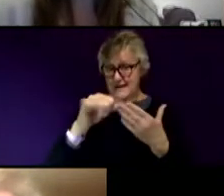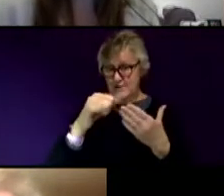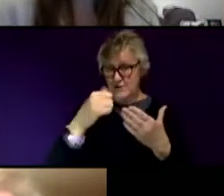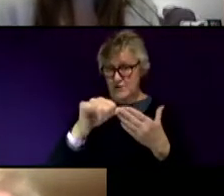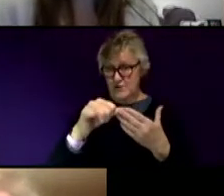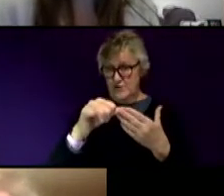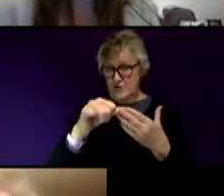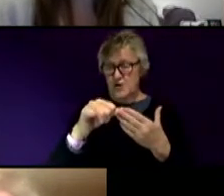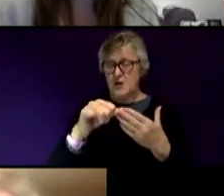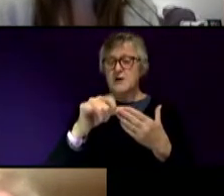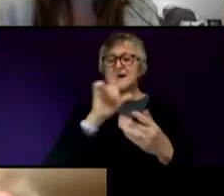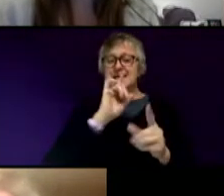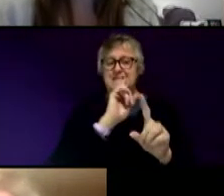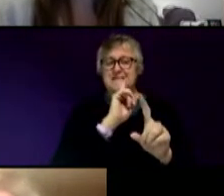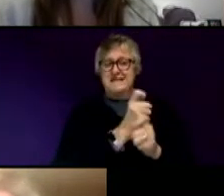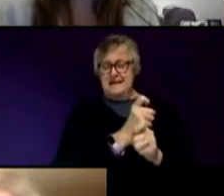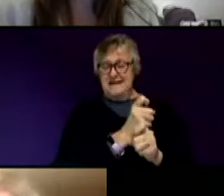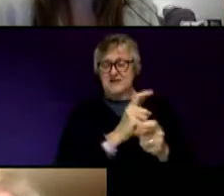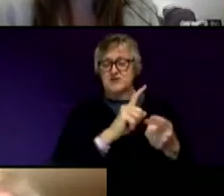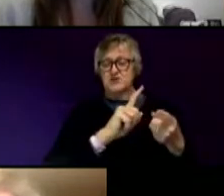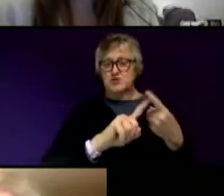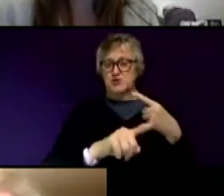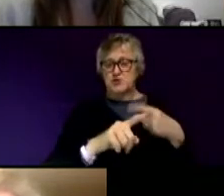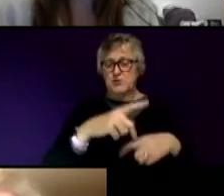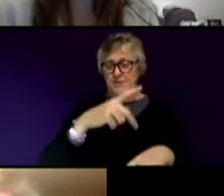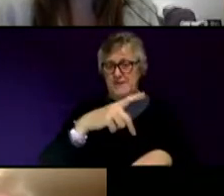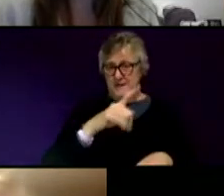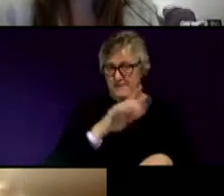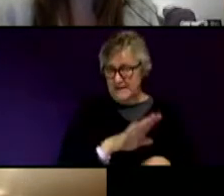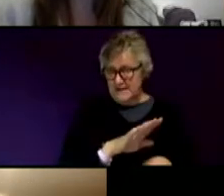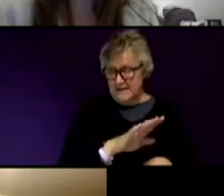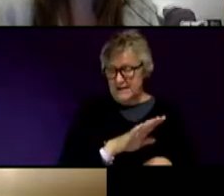Portland Police Bureau champion of community policing,